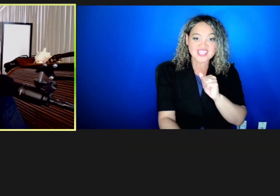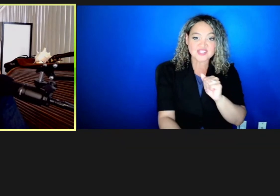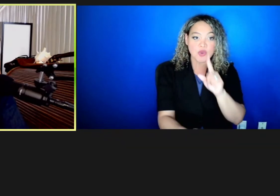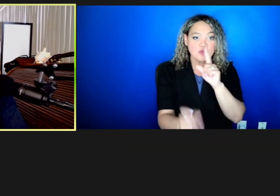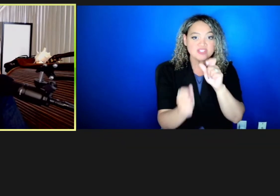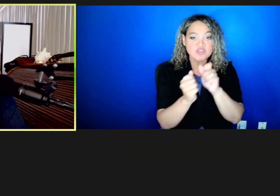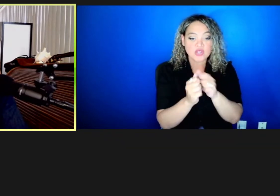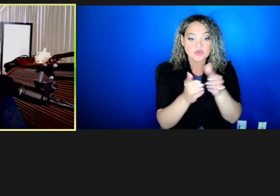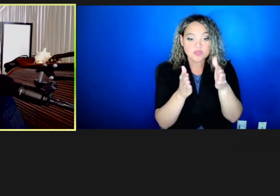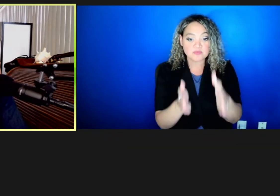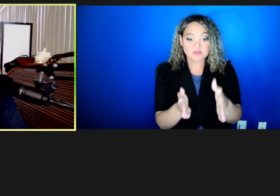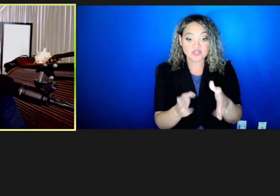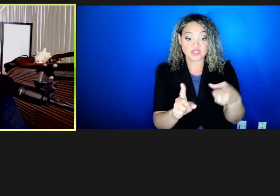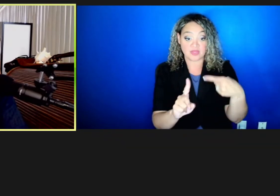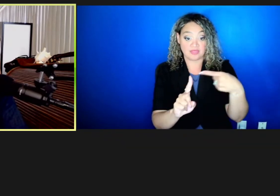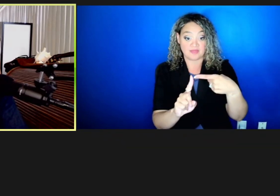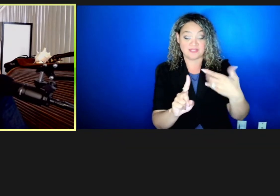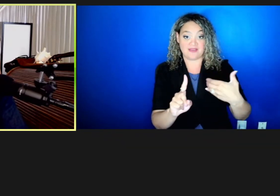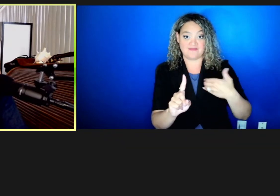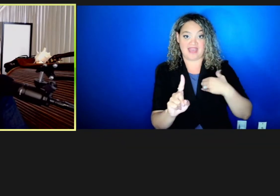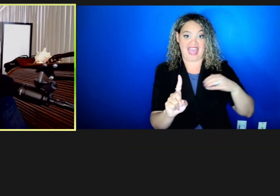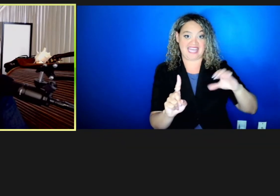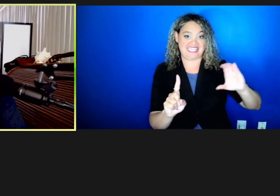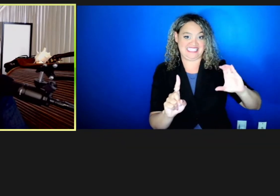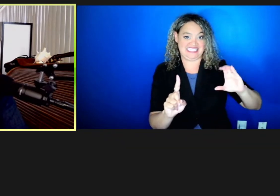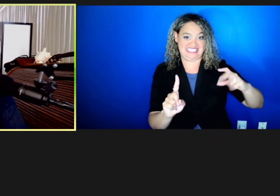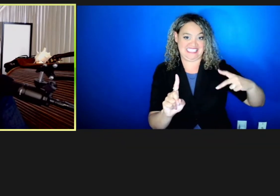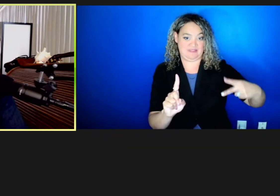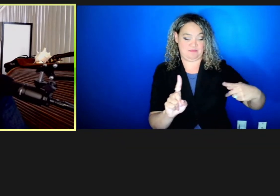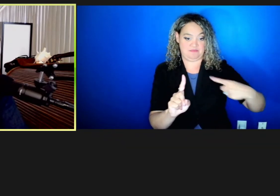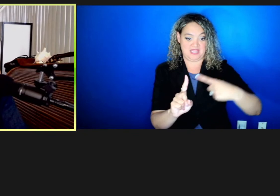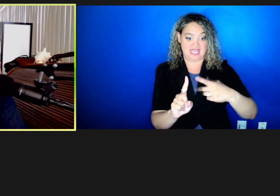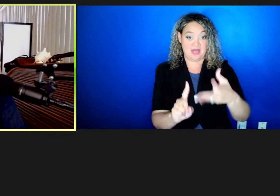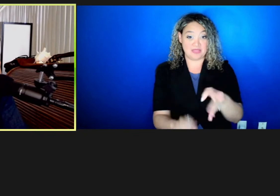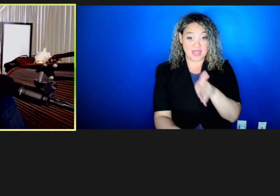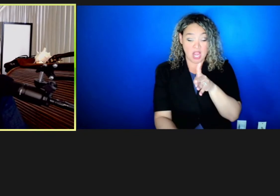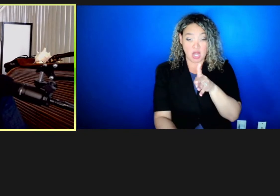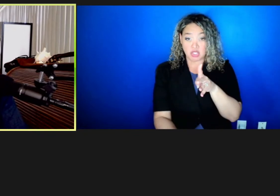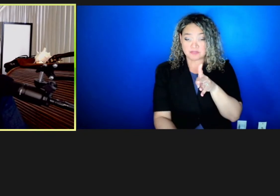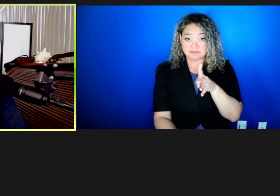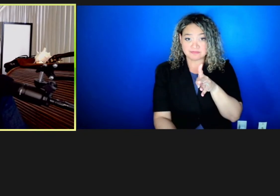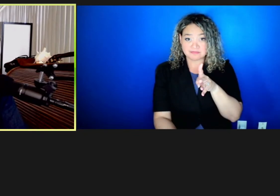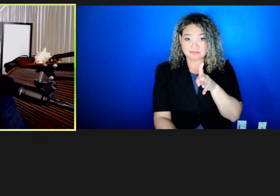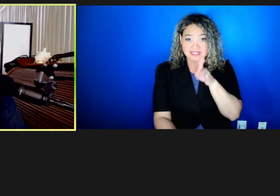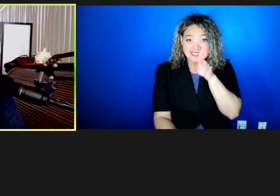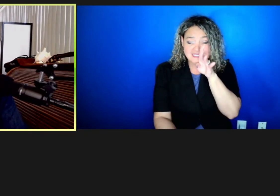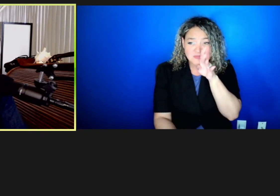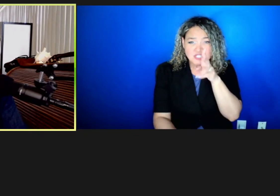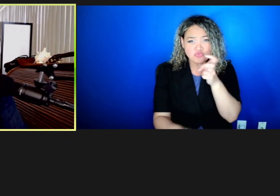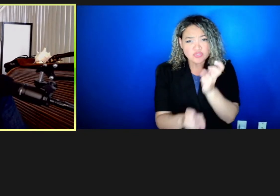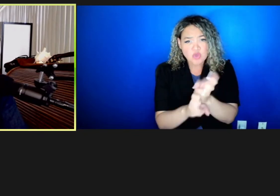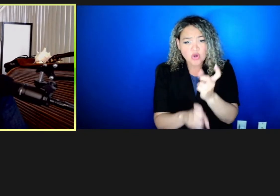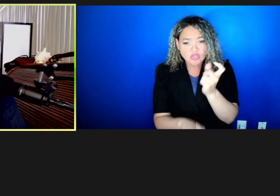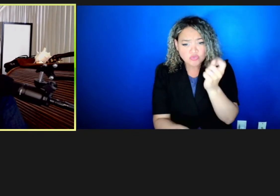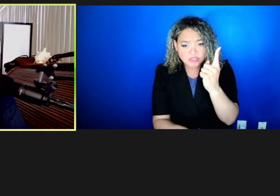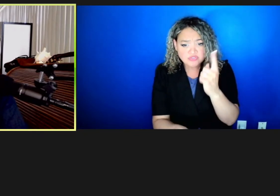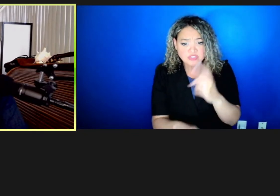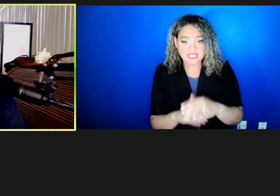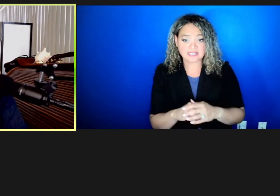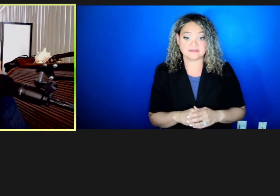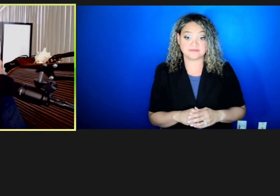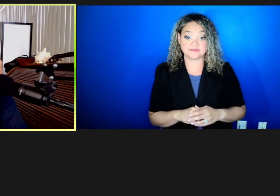colleague who had severe cerebral palsy and whose speech was difficult for me to understand.